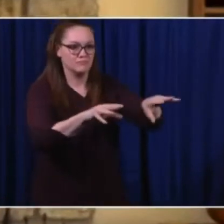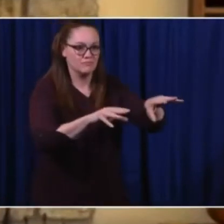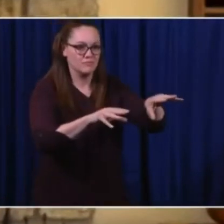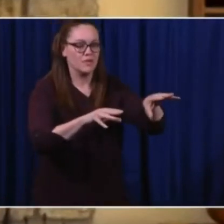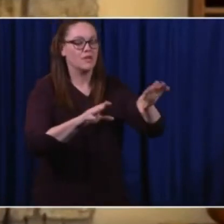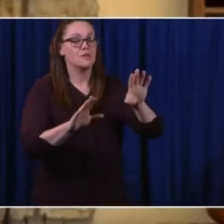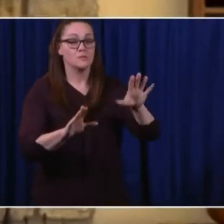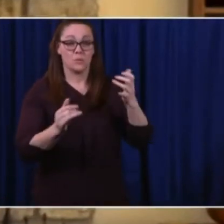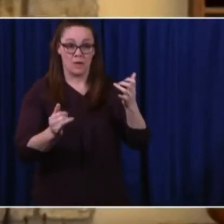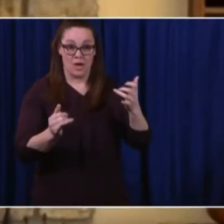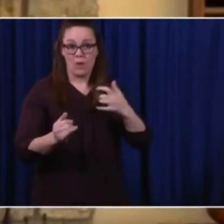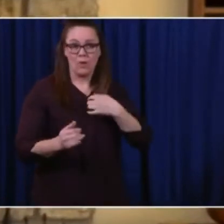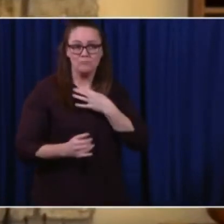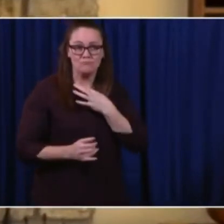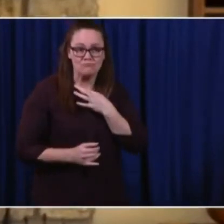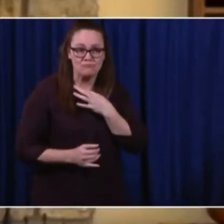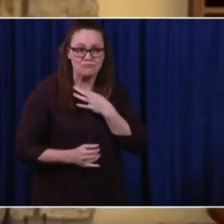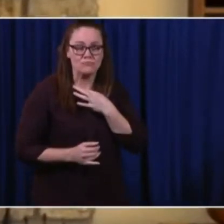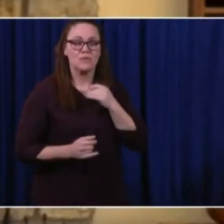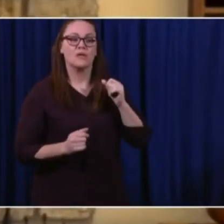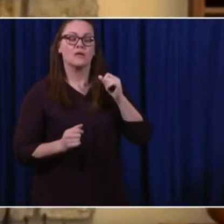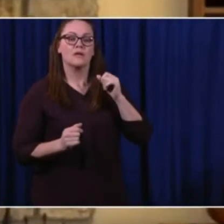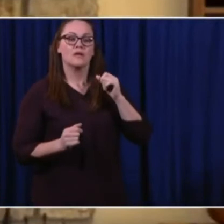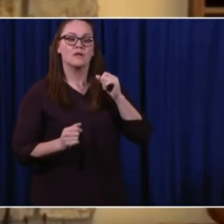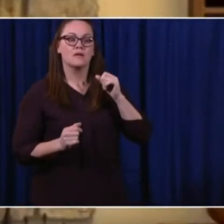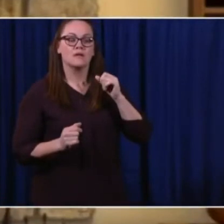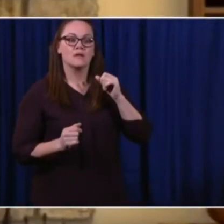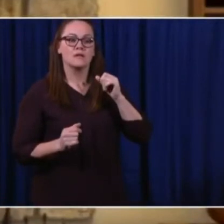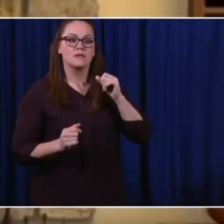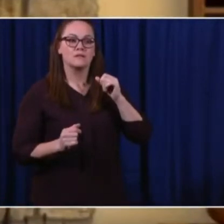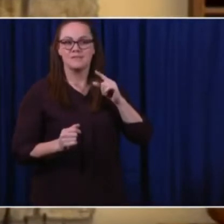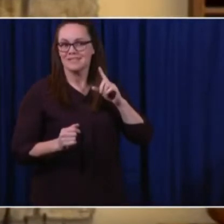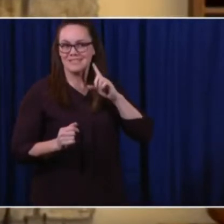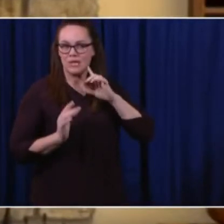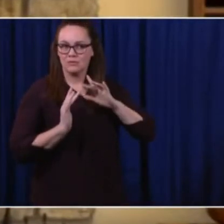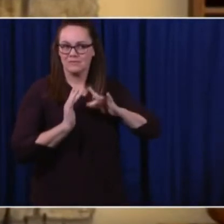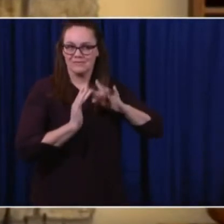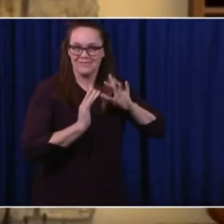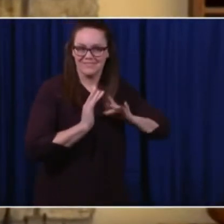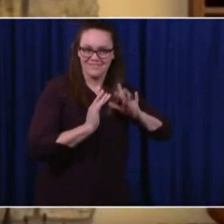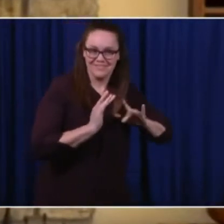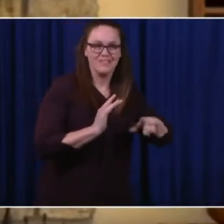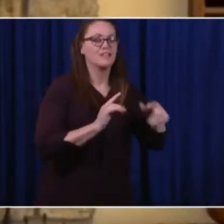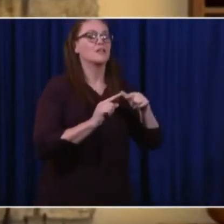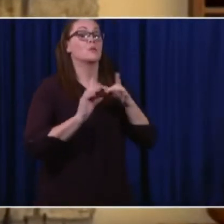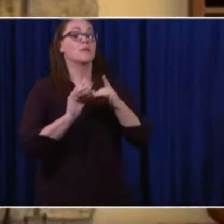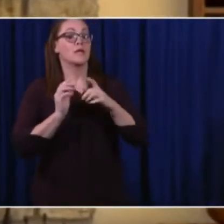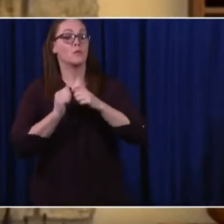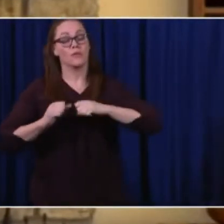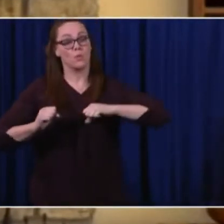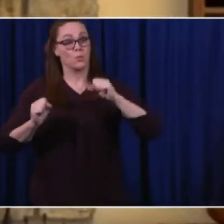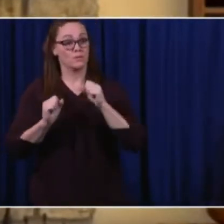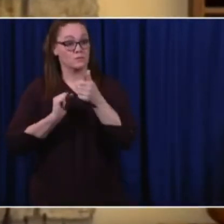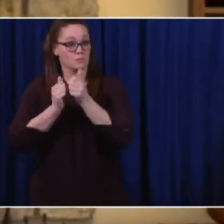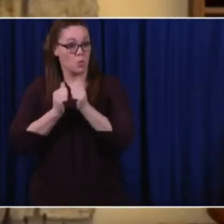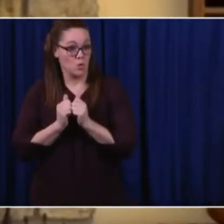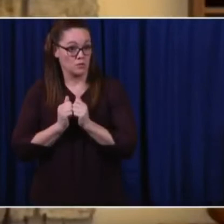few questions I've received from some folks regarding winter sports. Can we get any, are